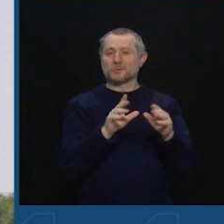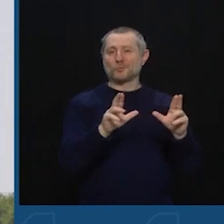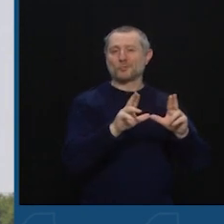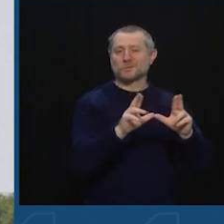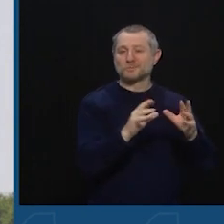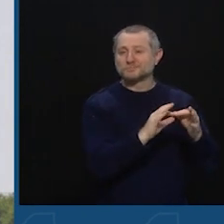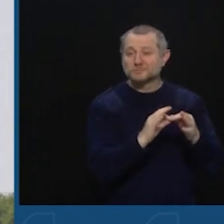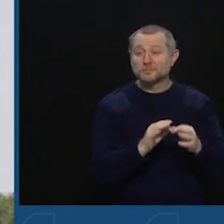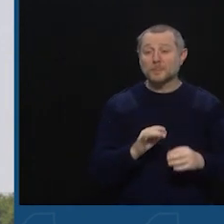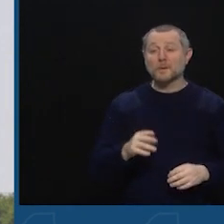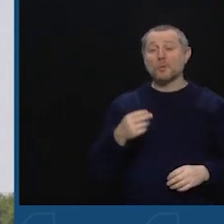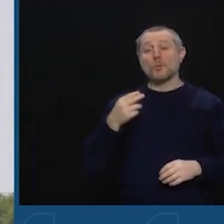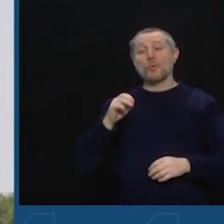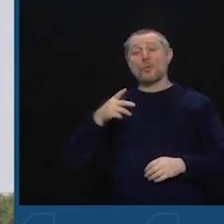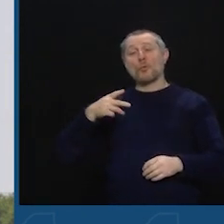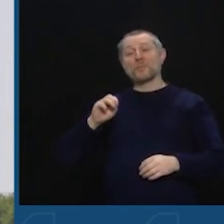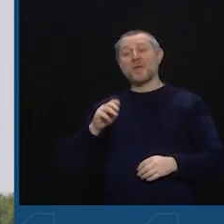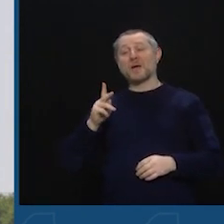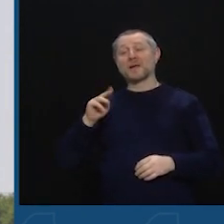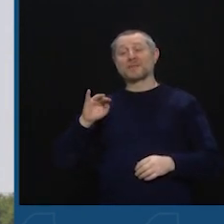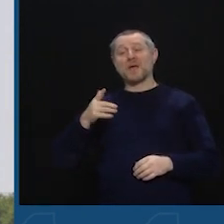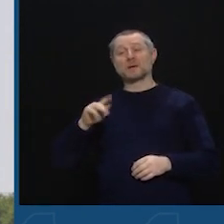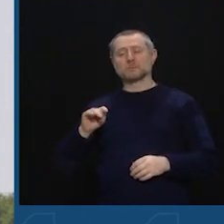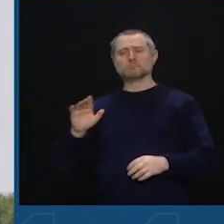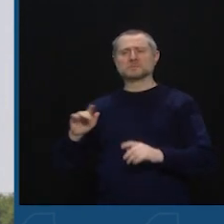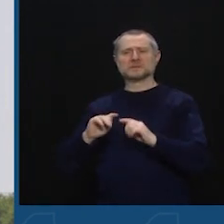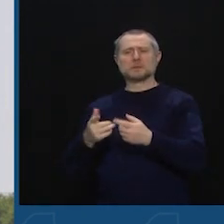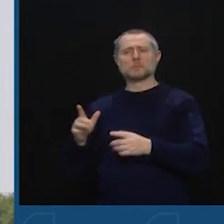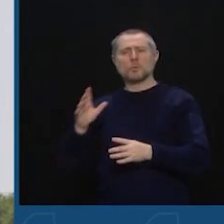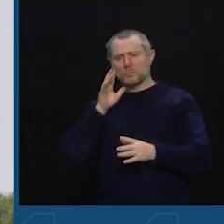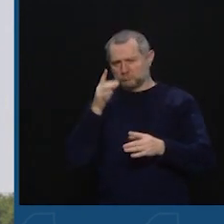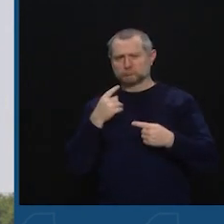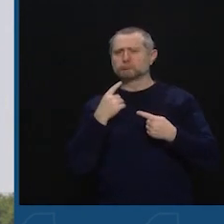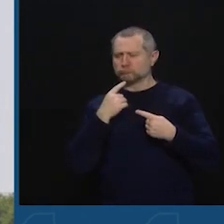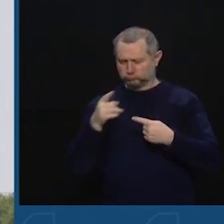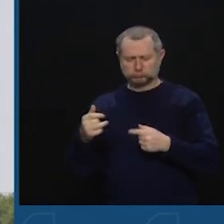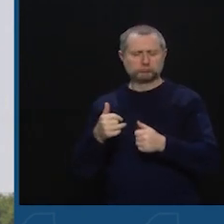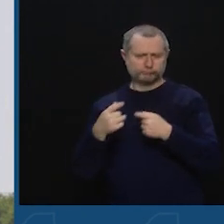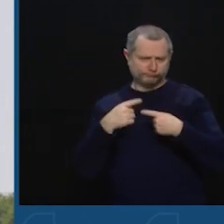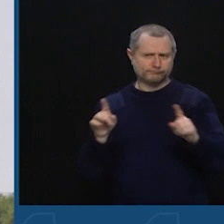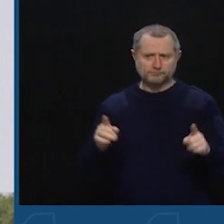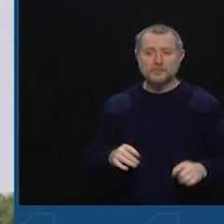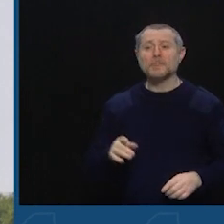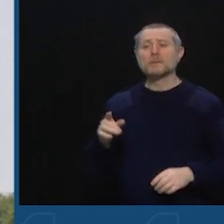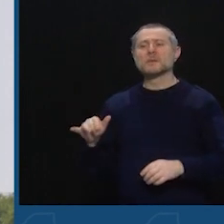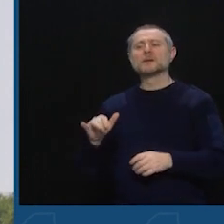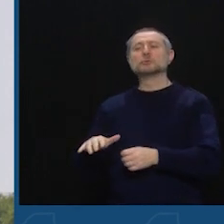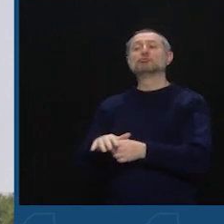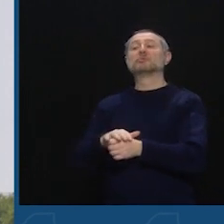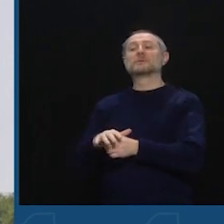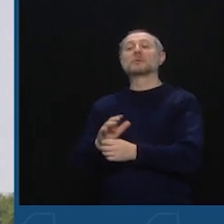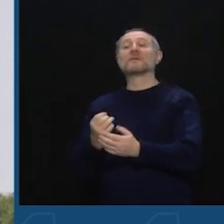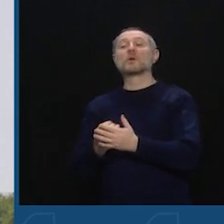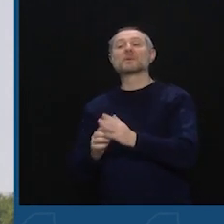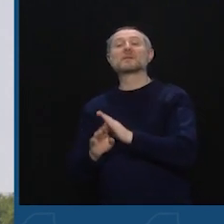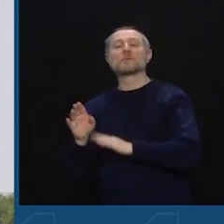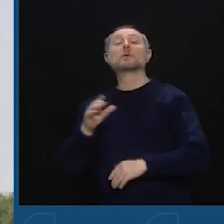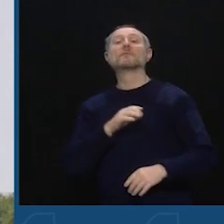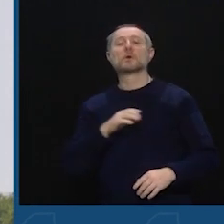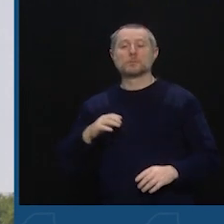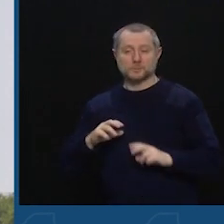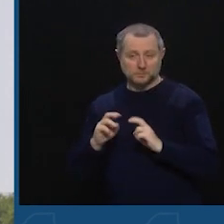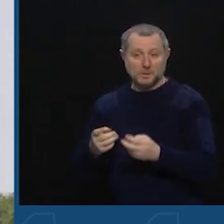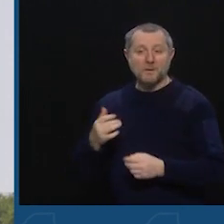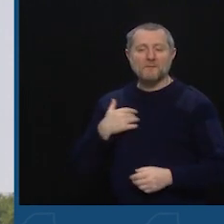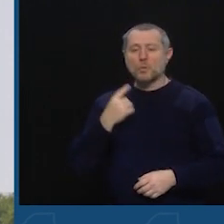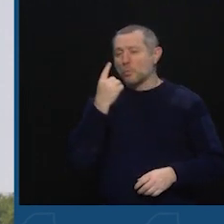so we're transitioning the workforce development focus there as well as out to the regional economic development councils. We also have a $1 billion plan to help our